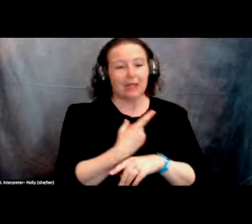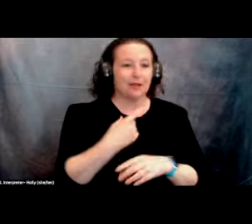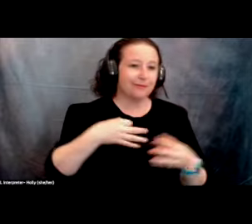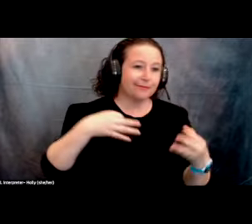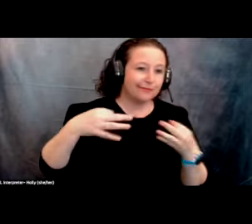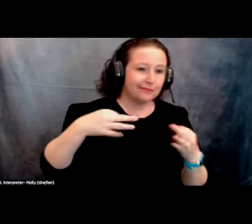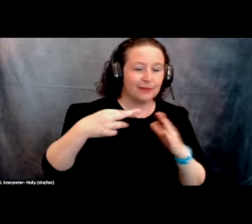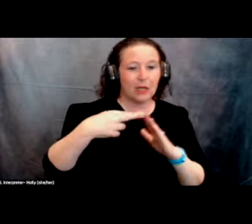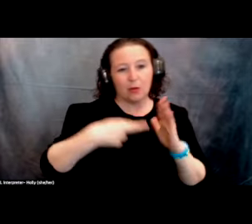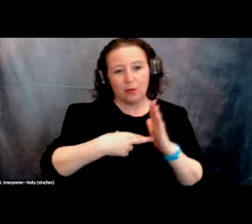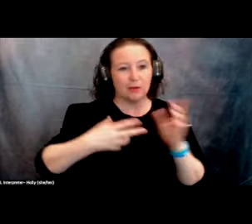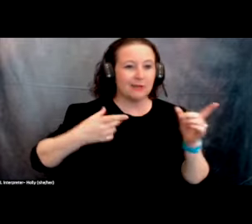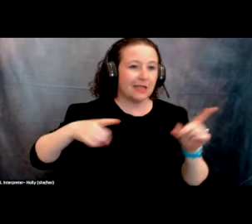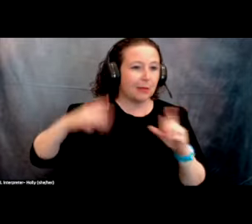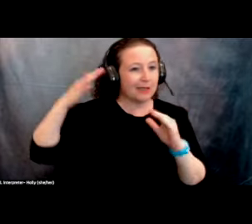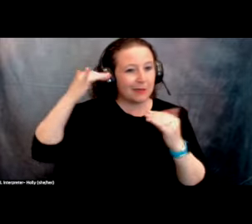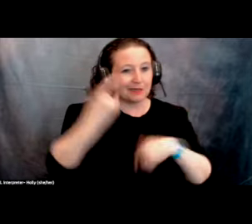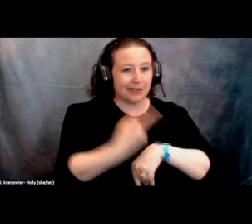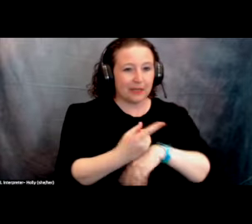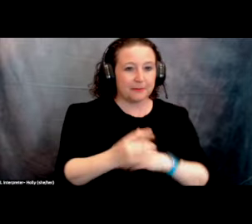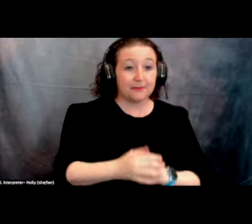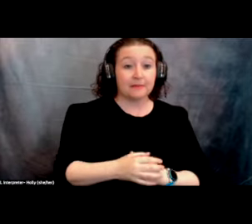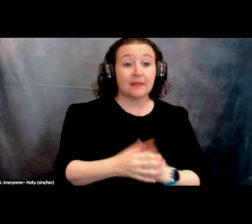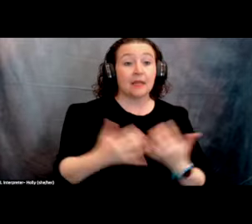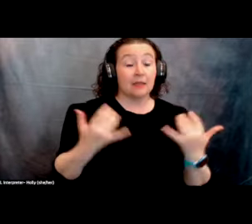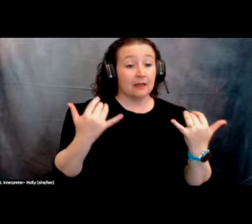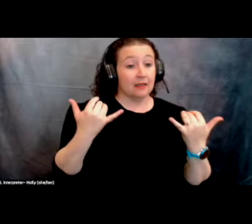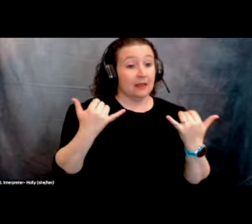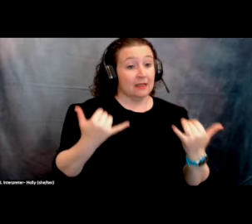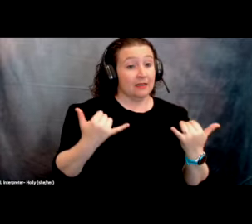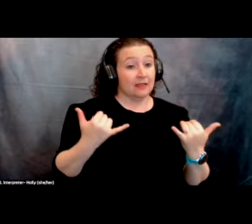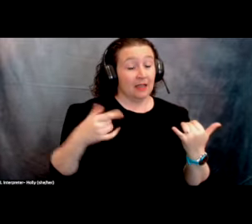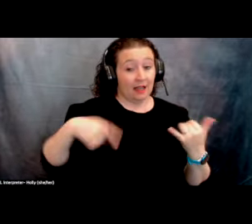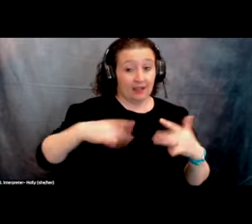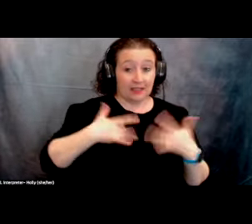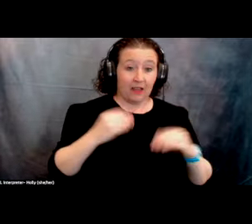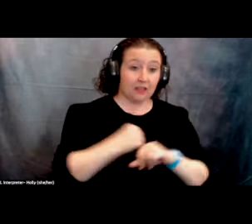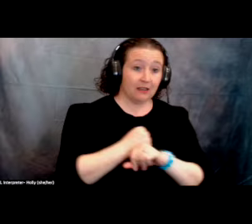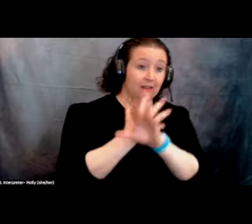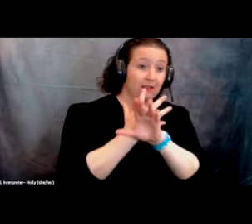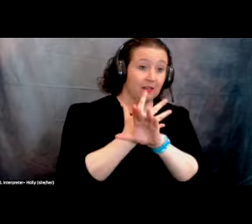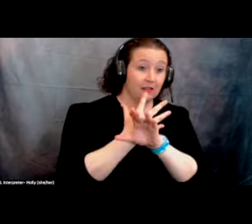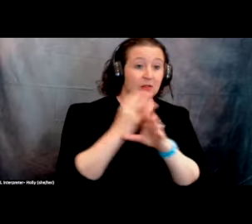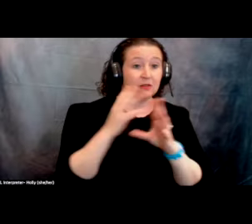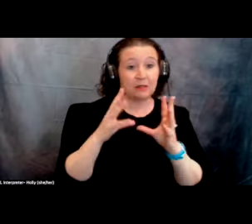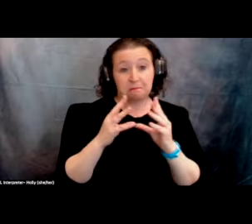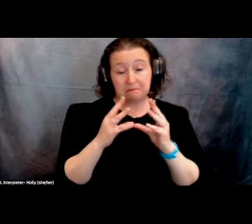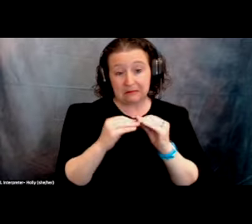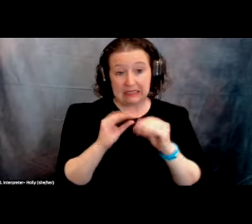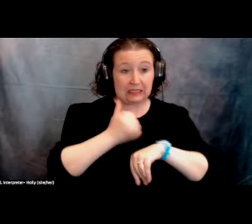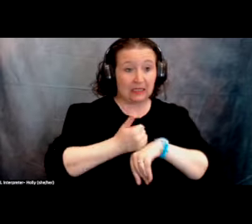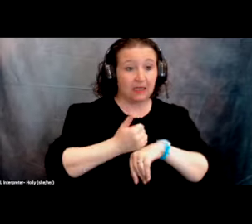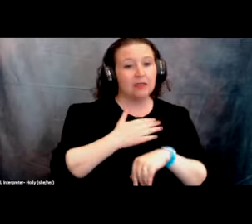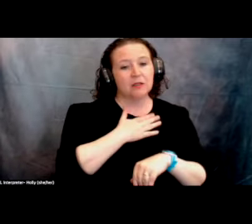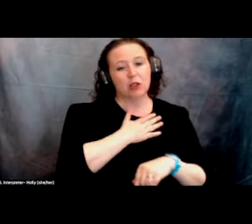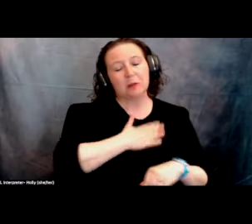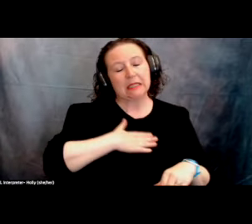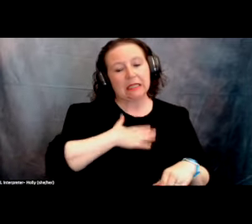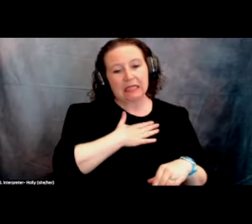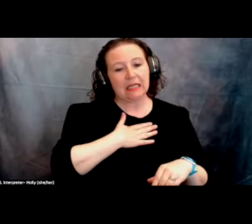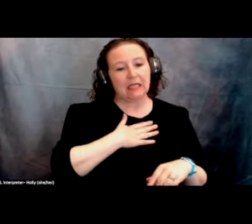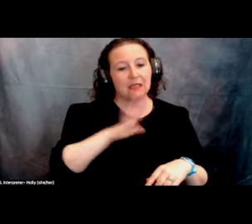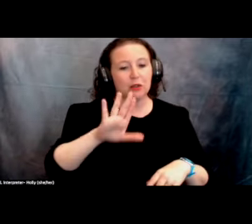here. So this is going to be a virtual event. We're in the meeting format. So we ask that you please keep your